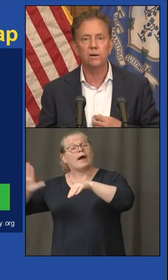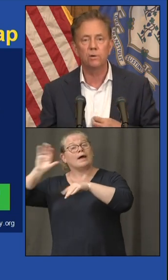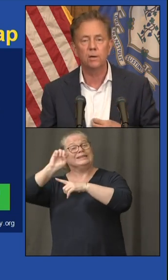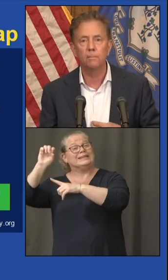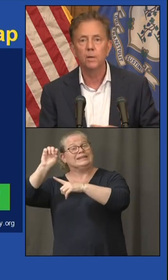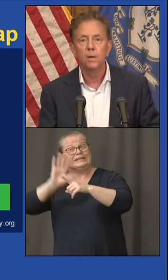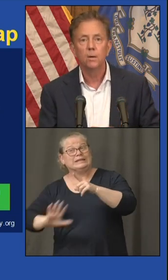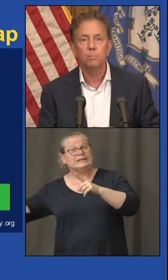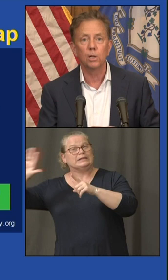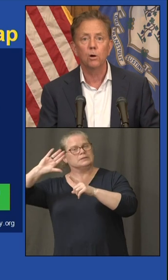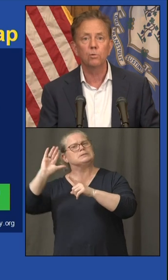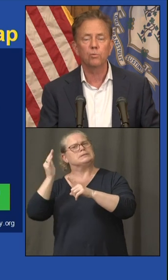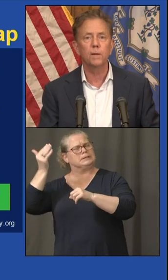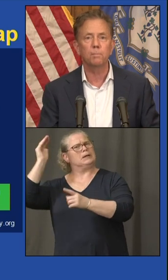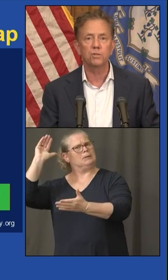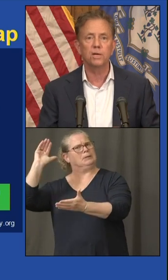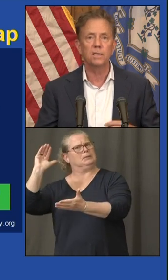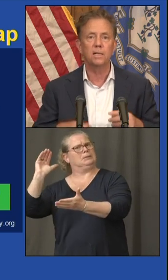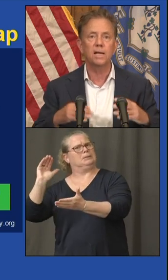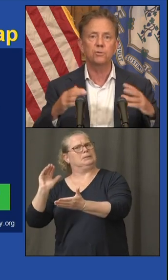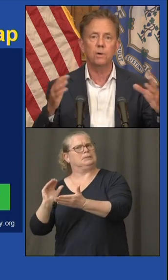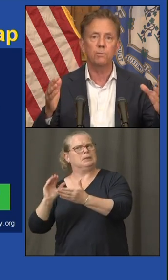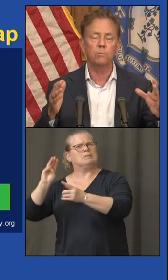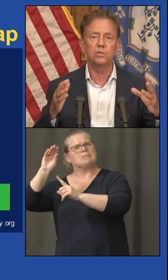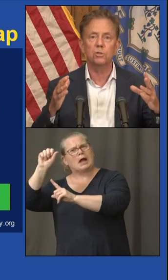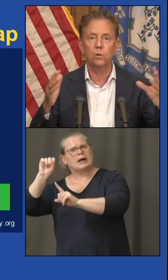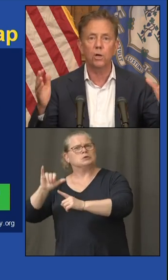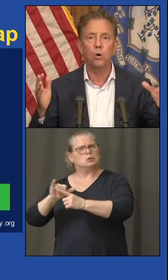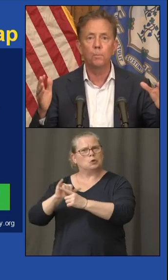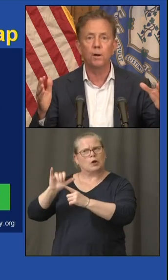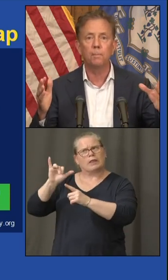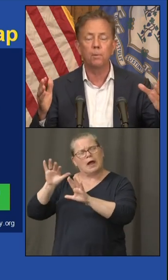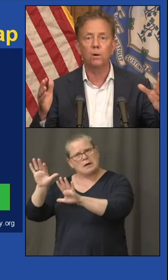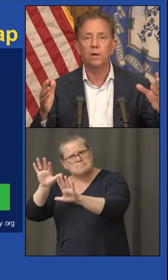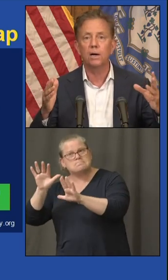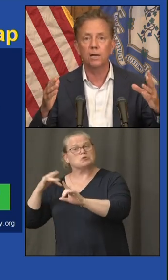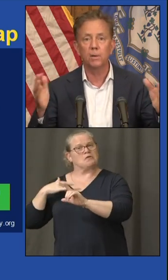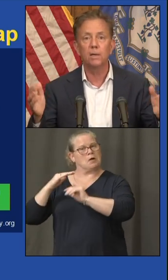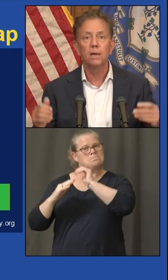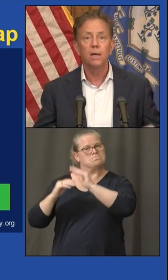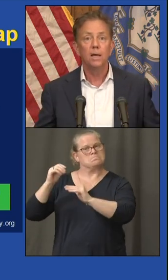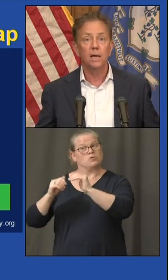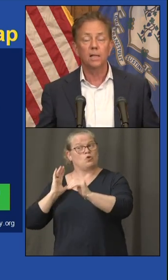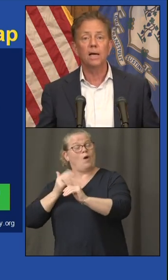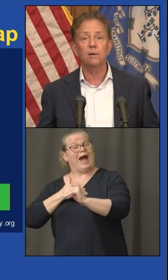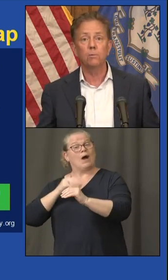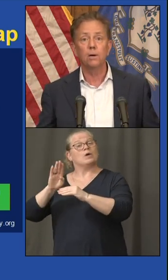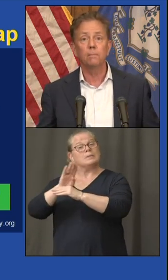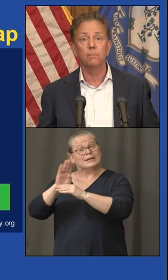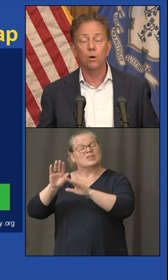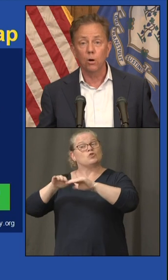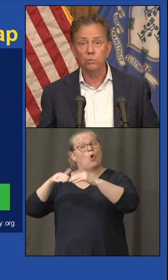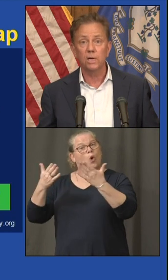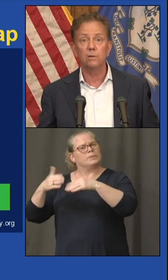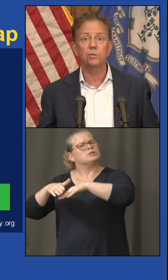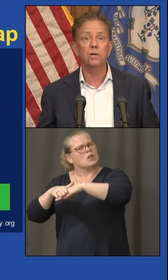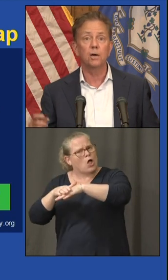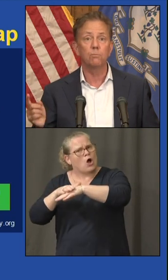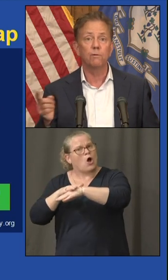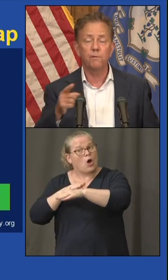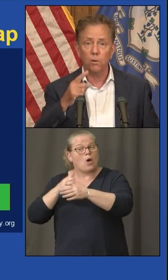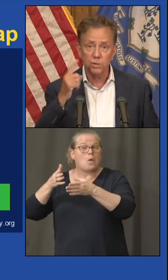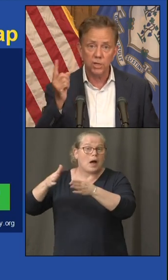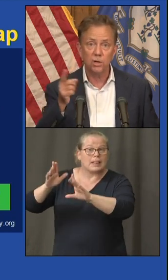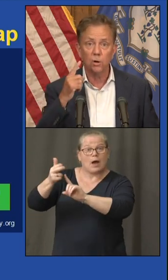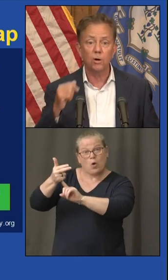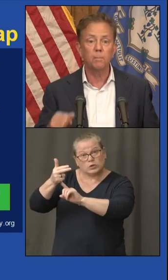are down below 3%. And that's why when we slowly open up our economy and allow our hotels to come,